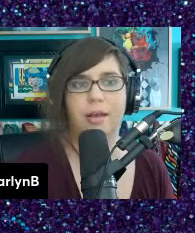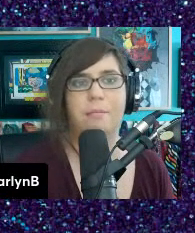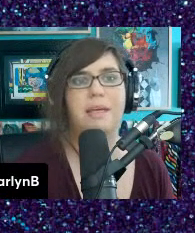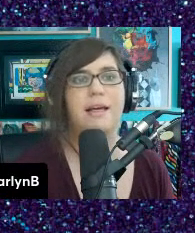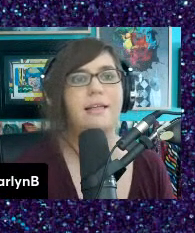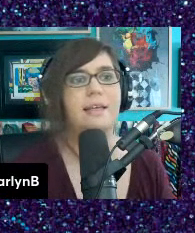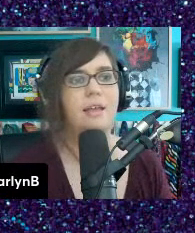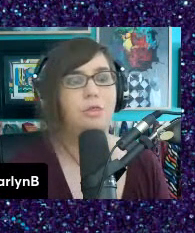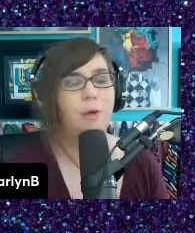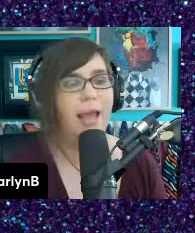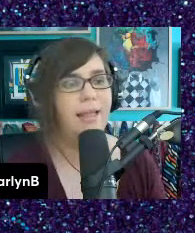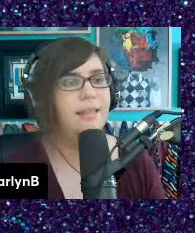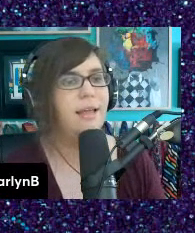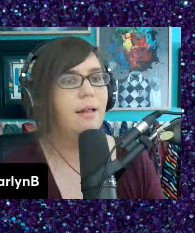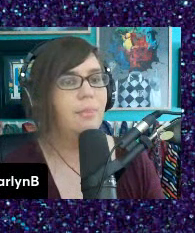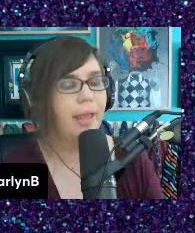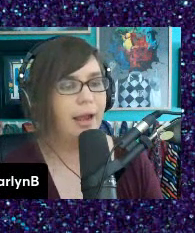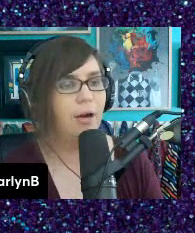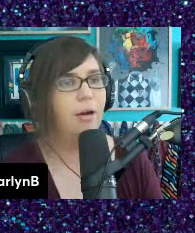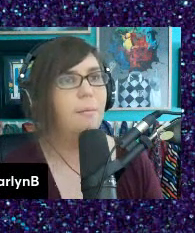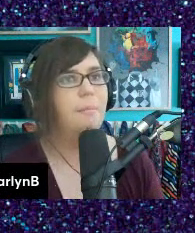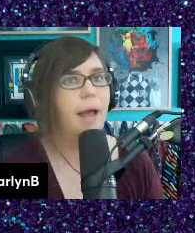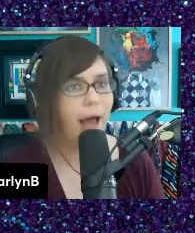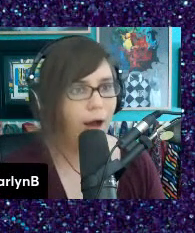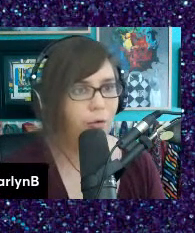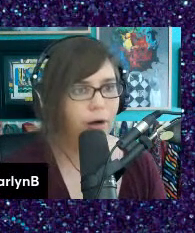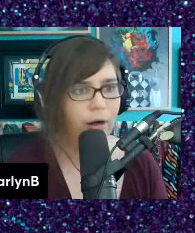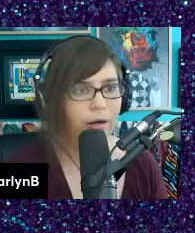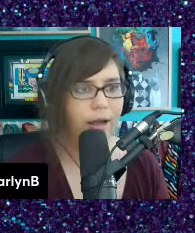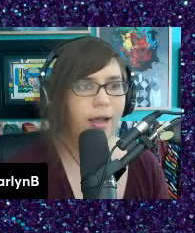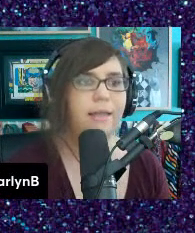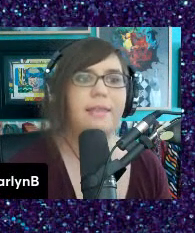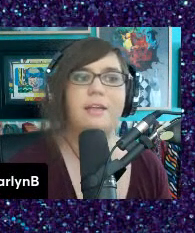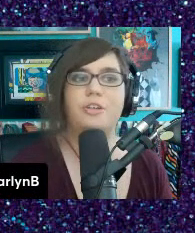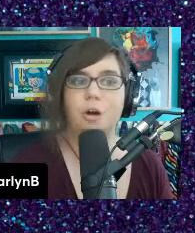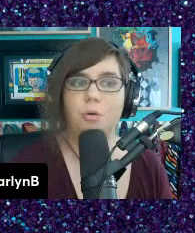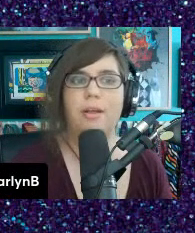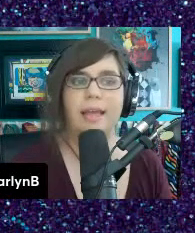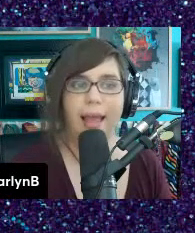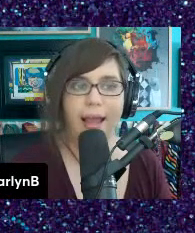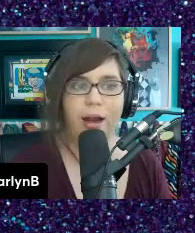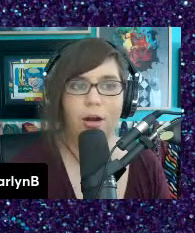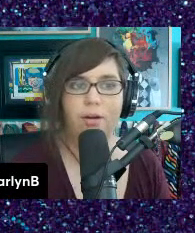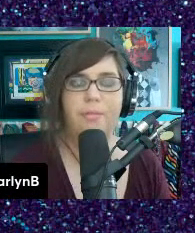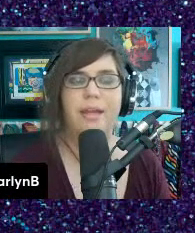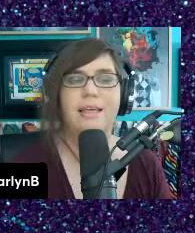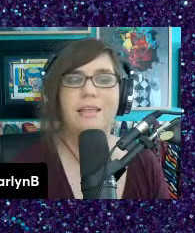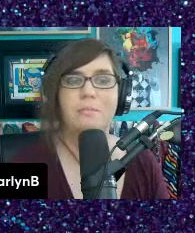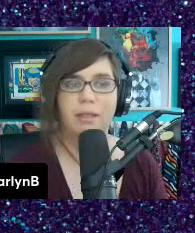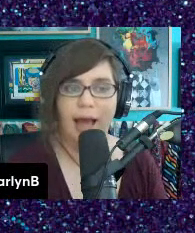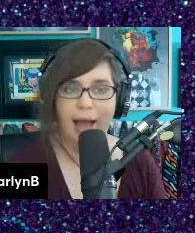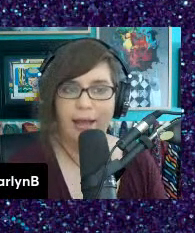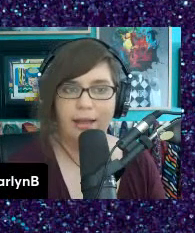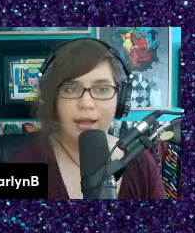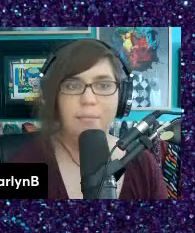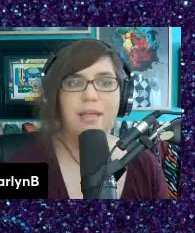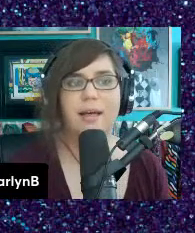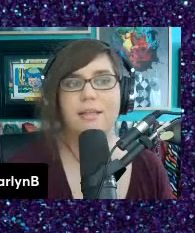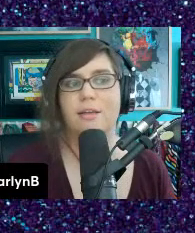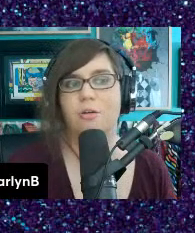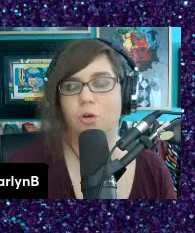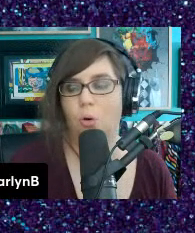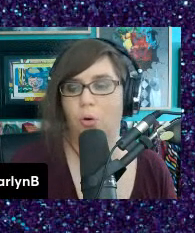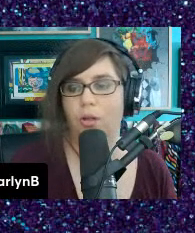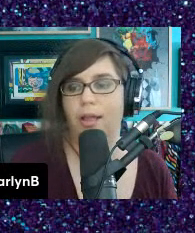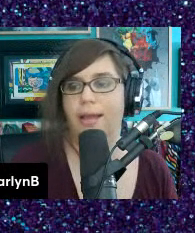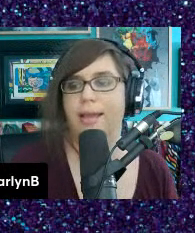canceled because he threatens their power. They don't care that he's black because